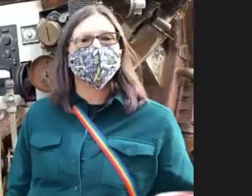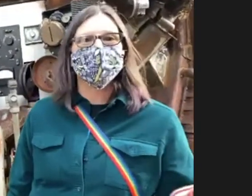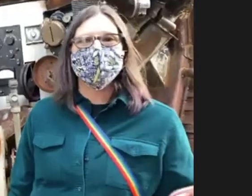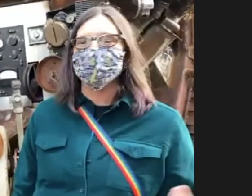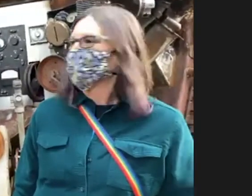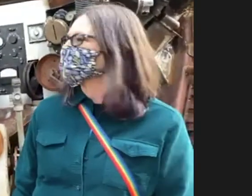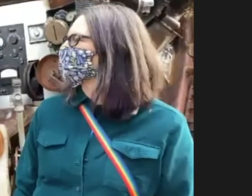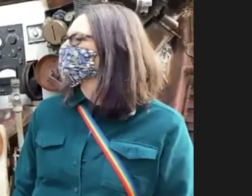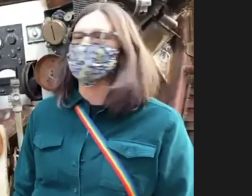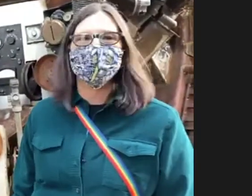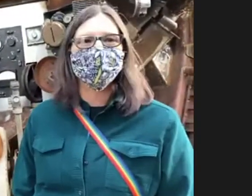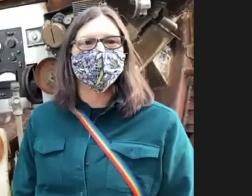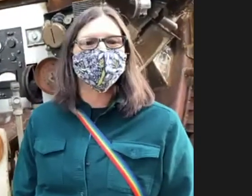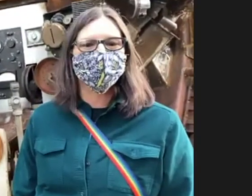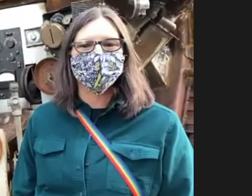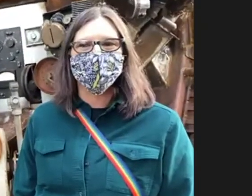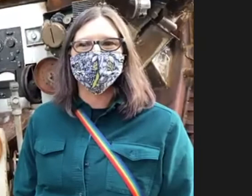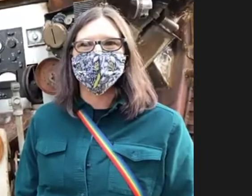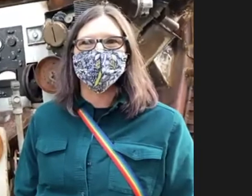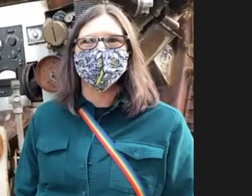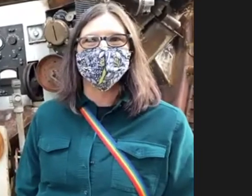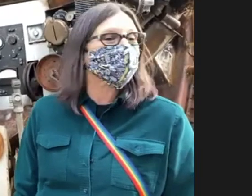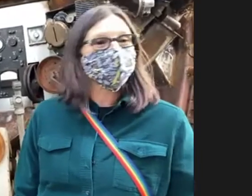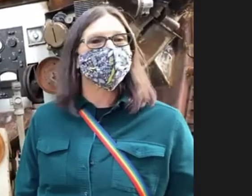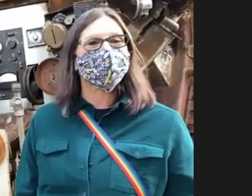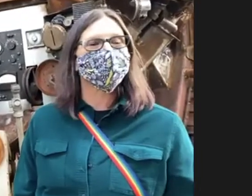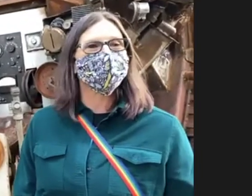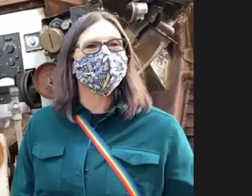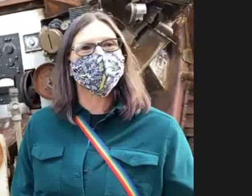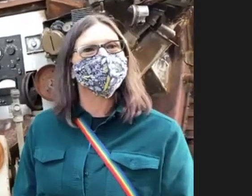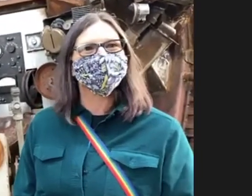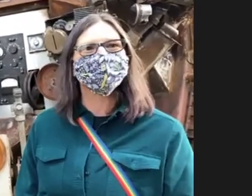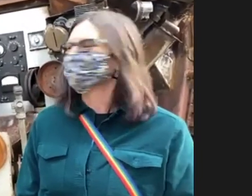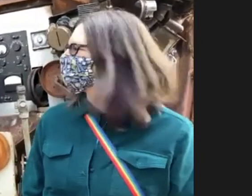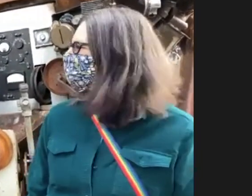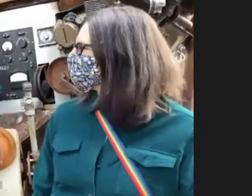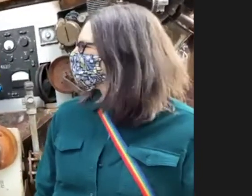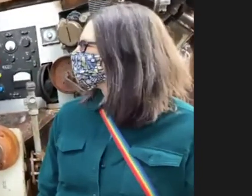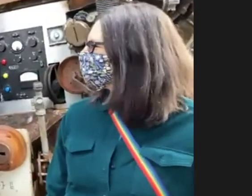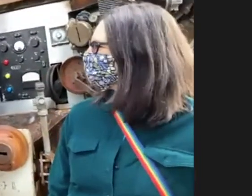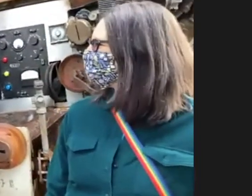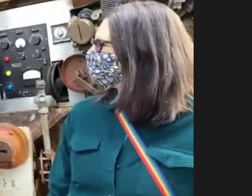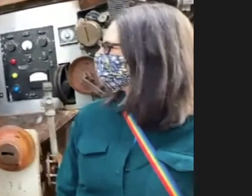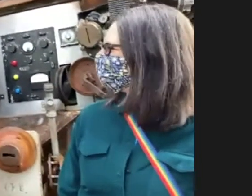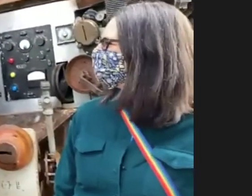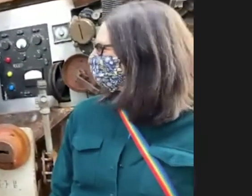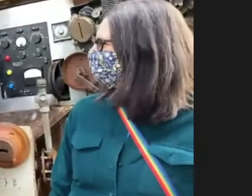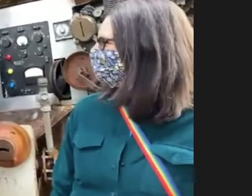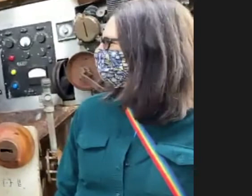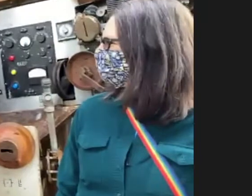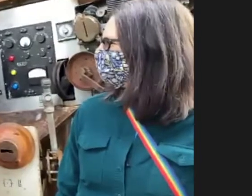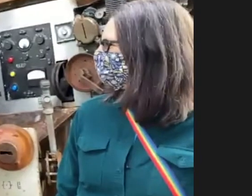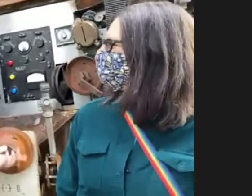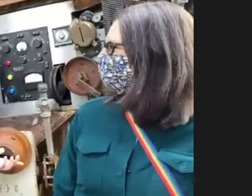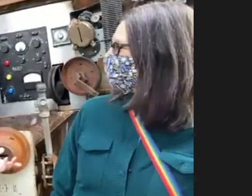restoring these natural habitats and areas so that the earth can carry on and be healthy. And that would part of that would be